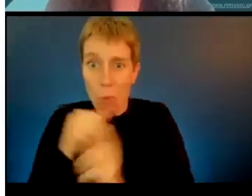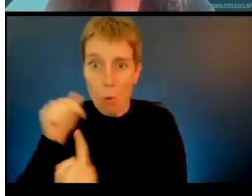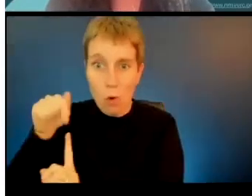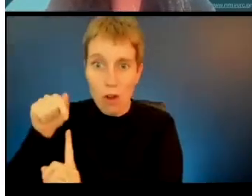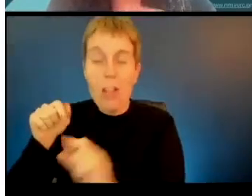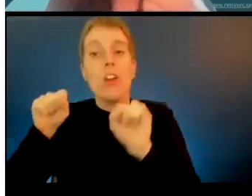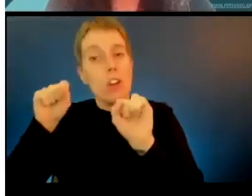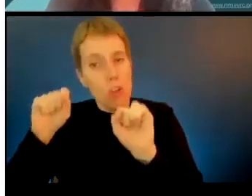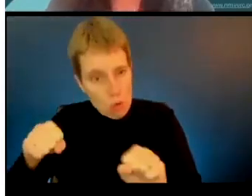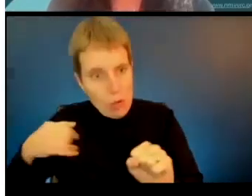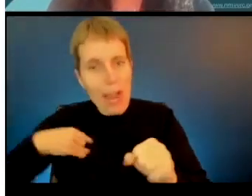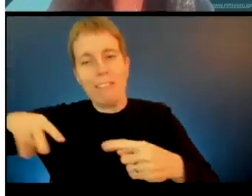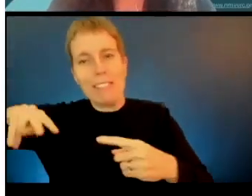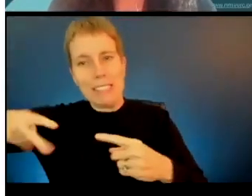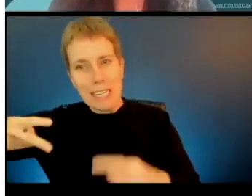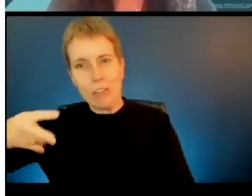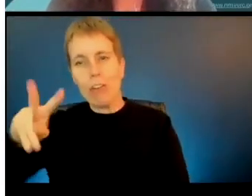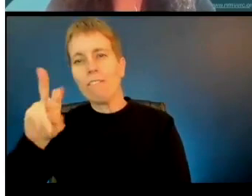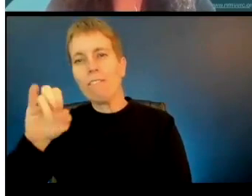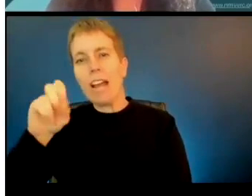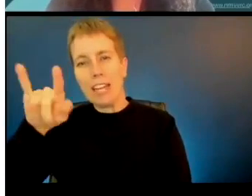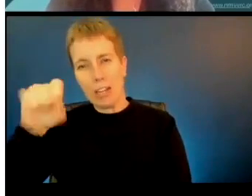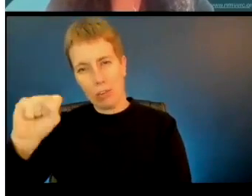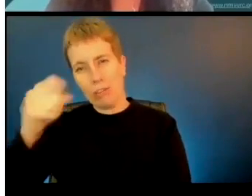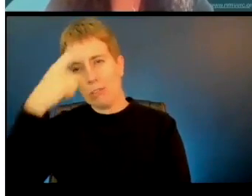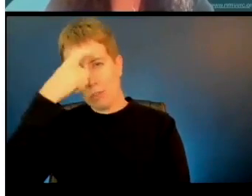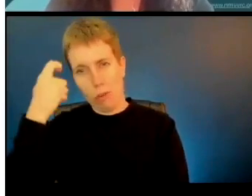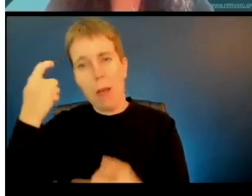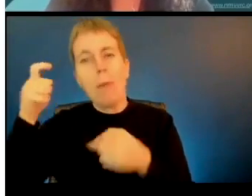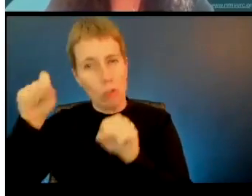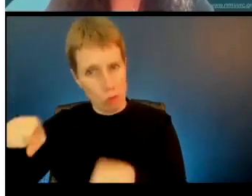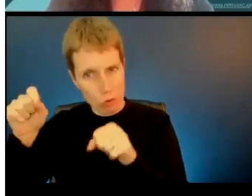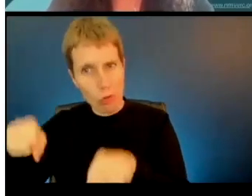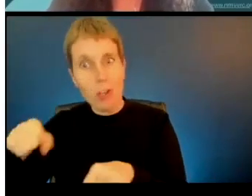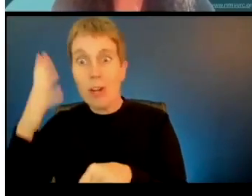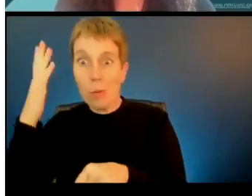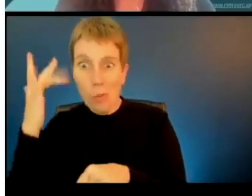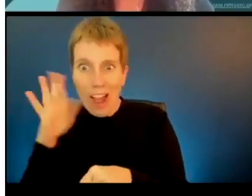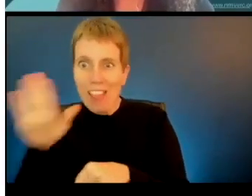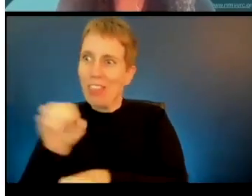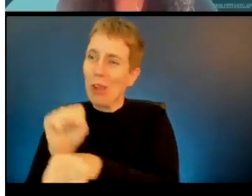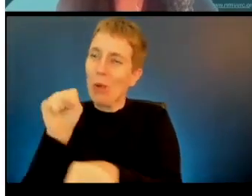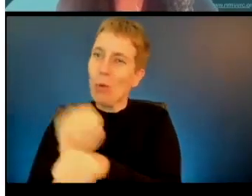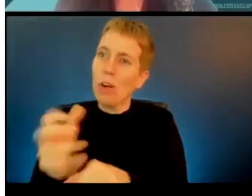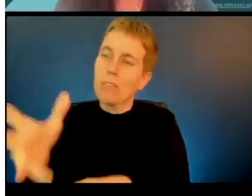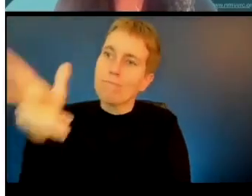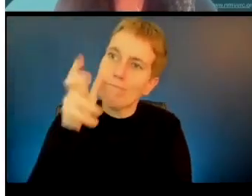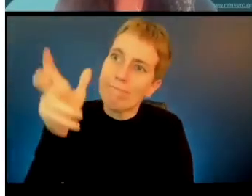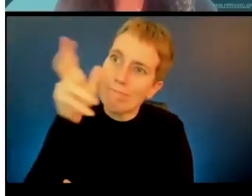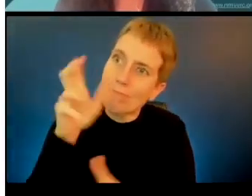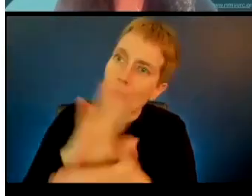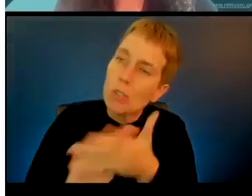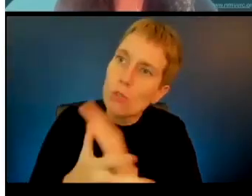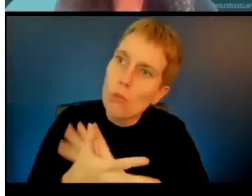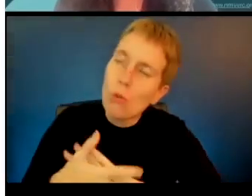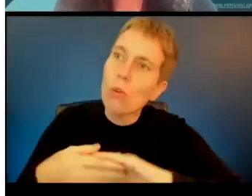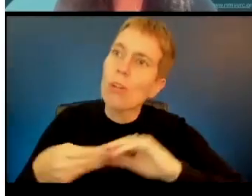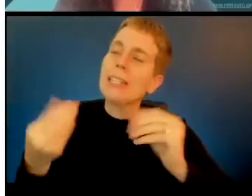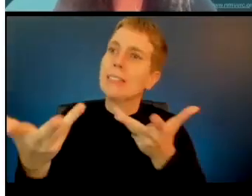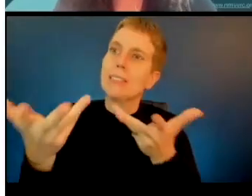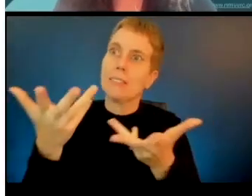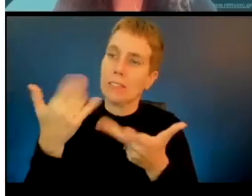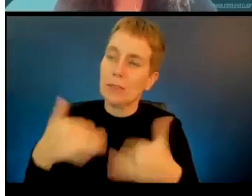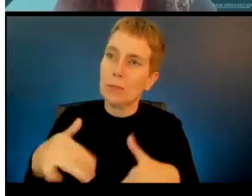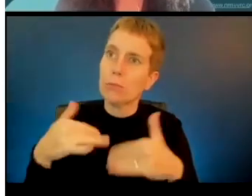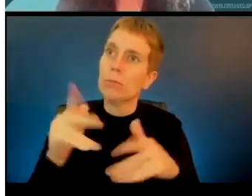they've, working with and hearing the number of different stories that they may have and working with victims that have been impacted by